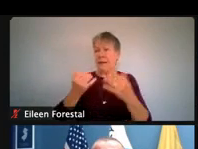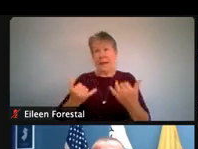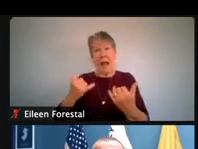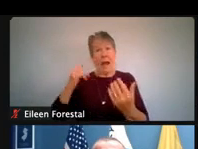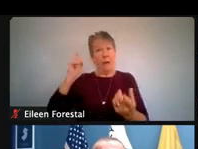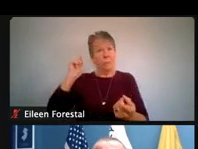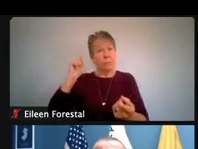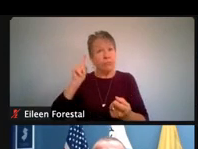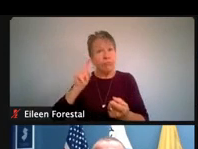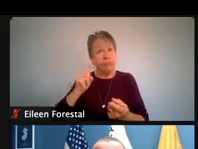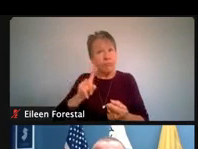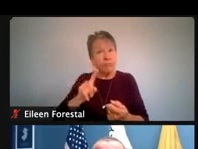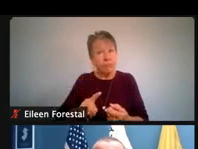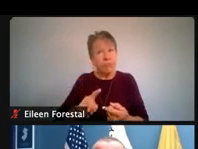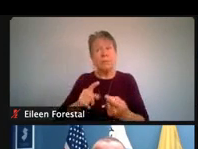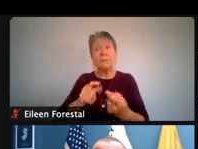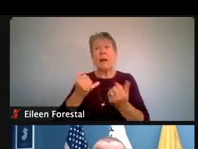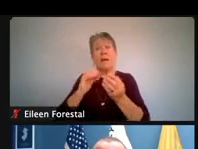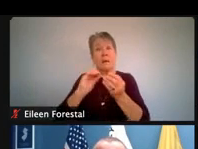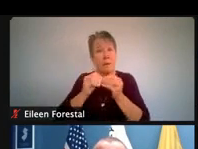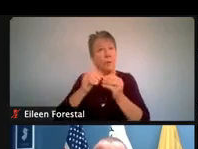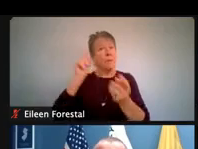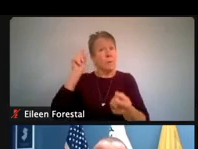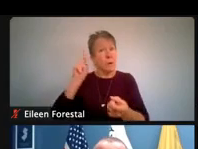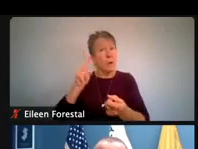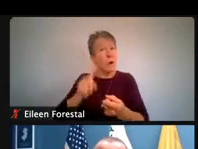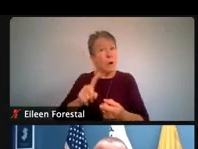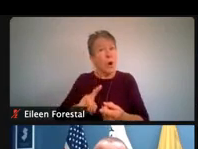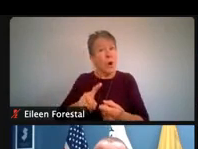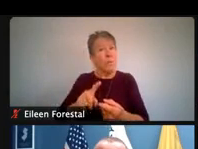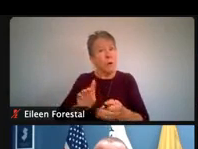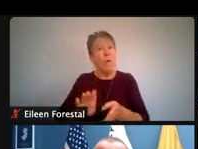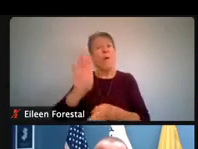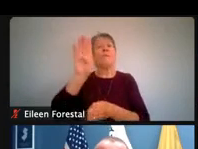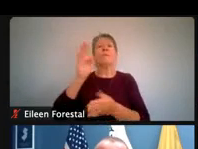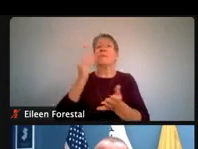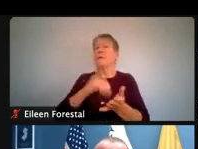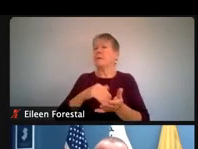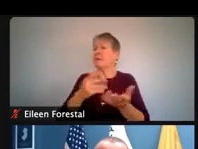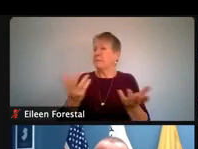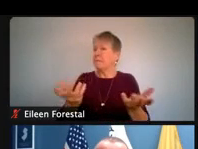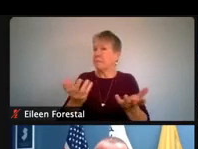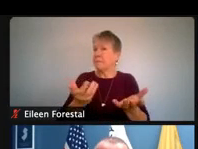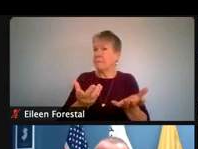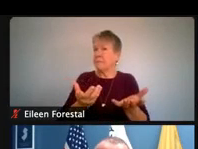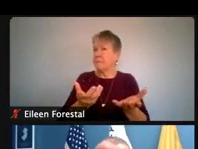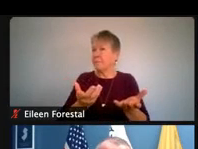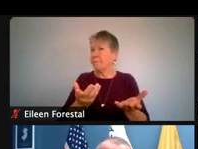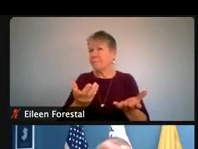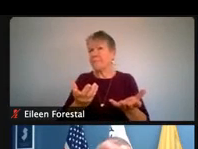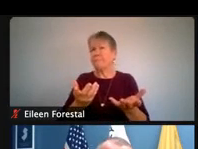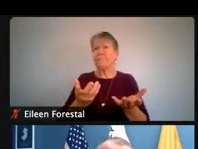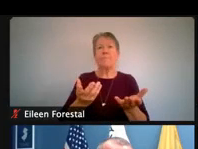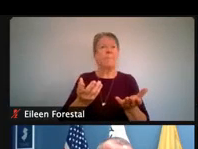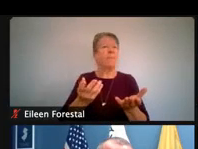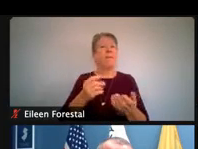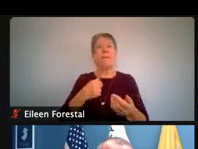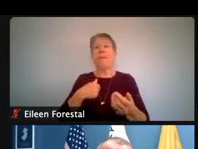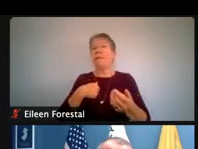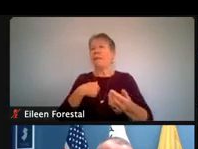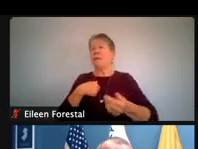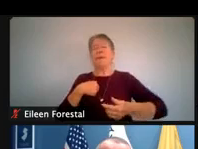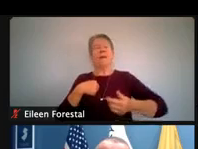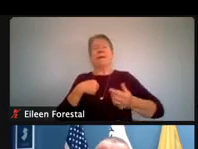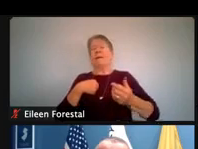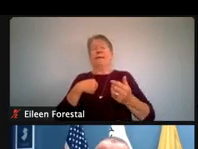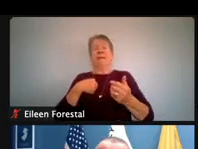not believe that those steps match the moment in terms of where the cases are coming from. Judy, you good with that, or